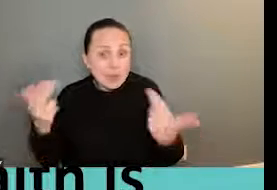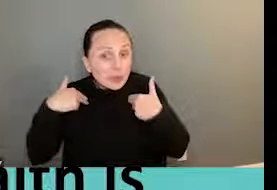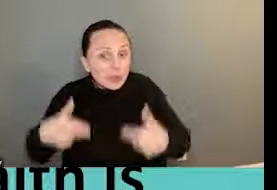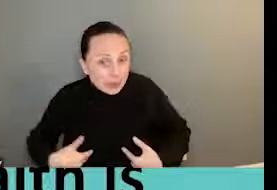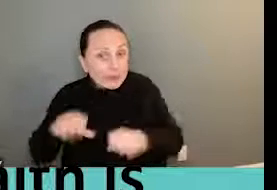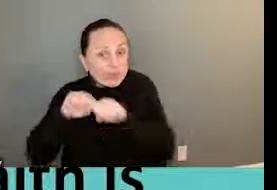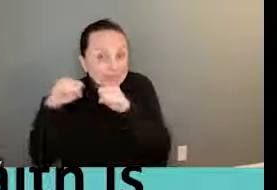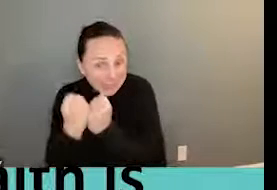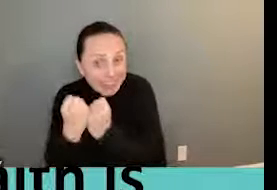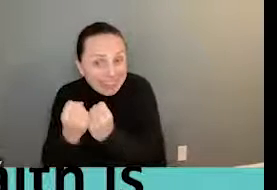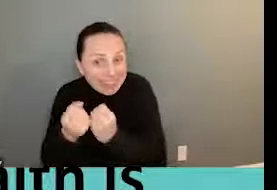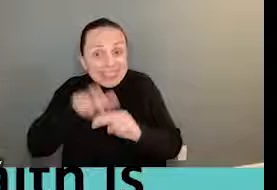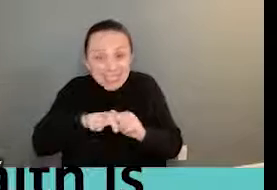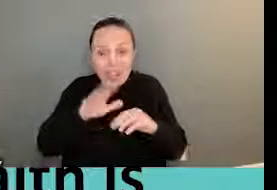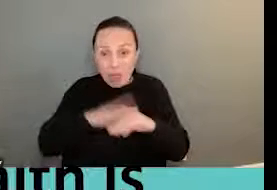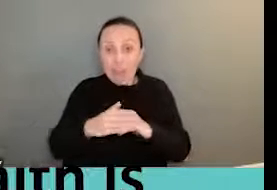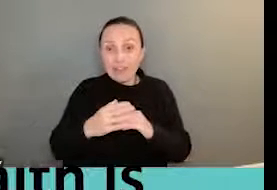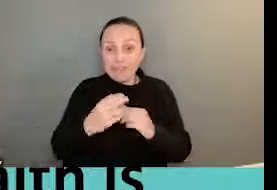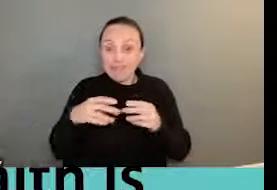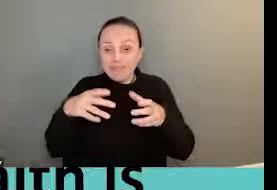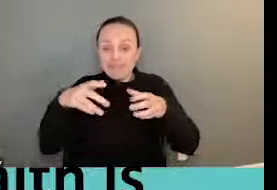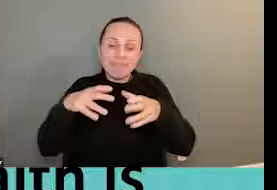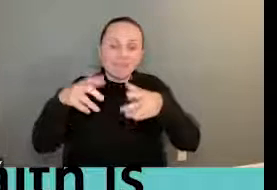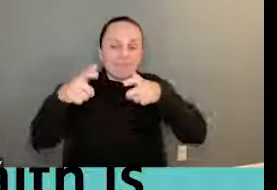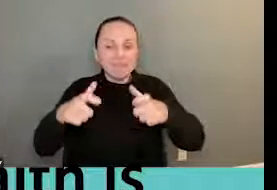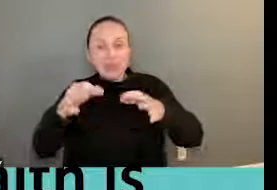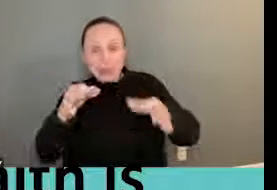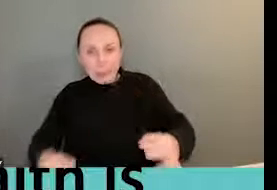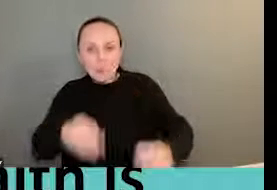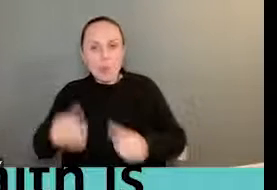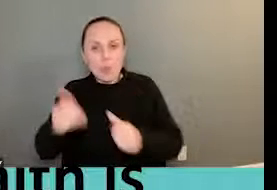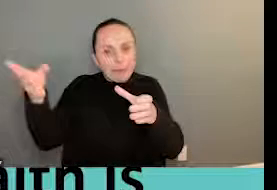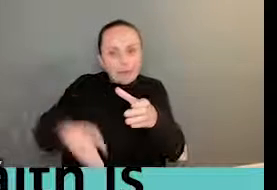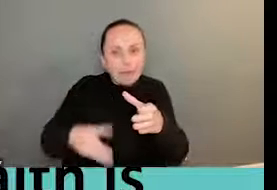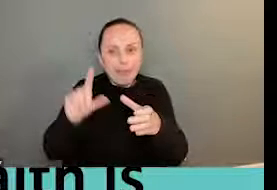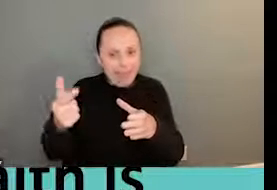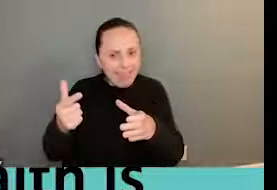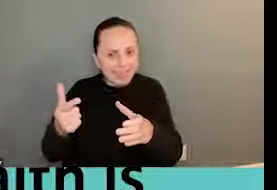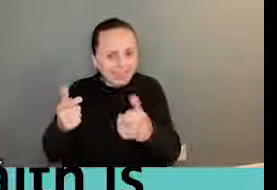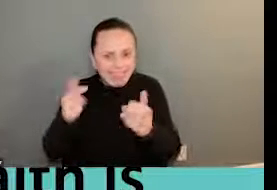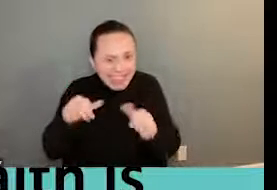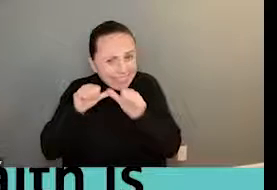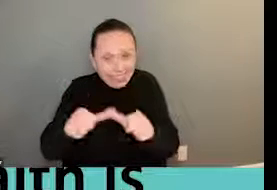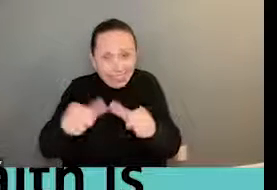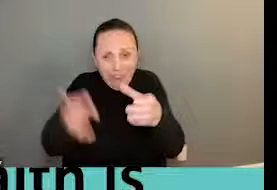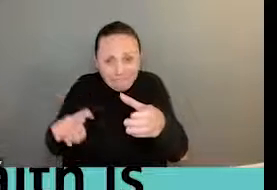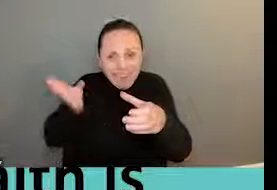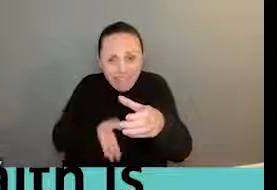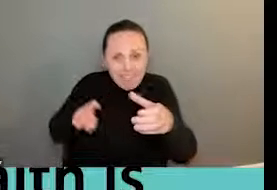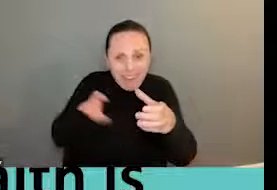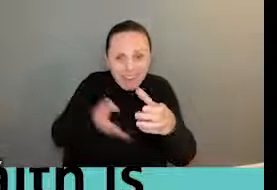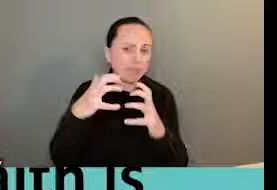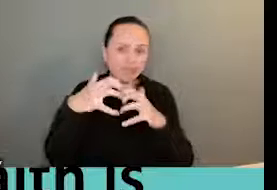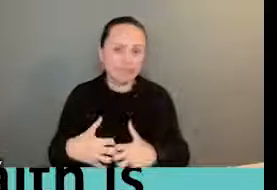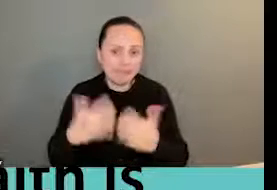on that stool is teetering because we constantly keep shaving off pieces of those legs